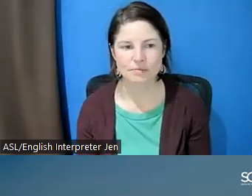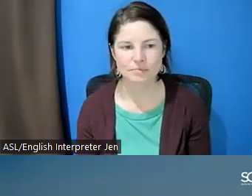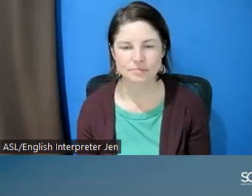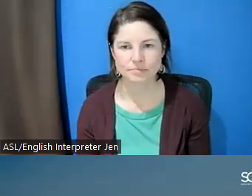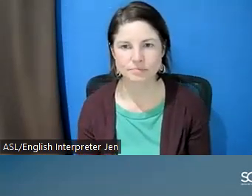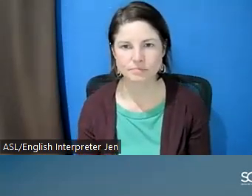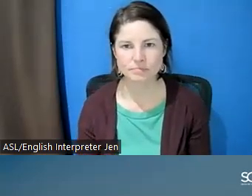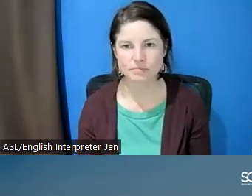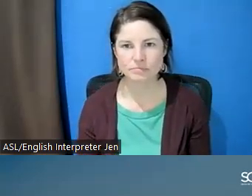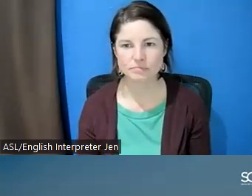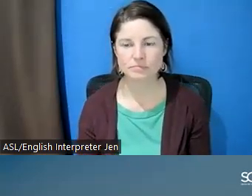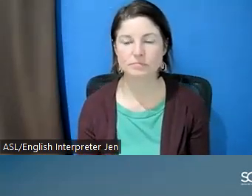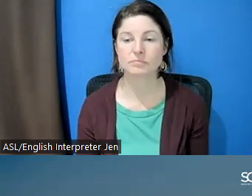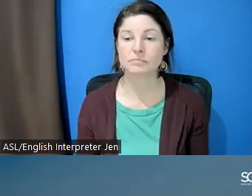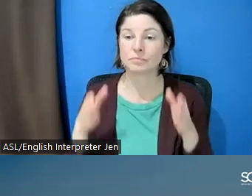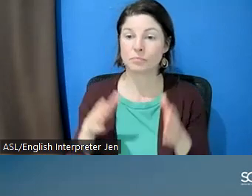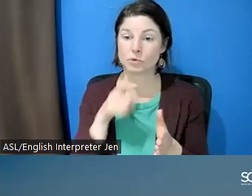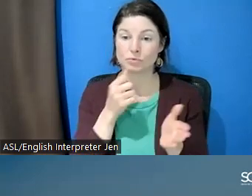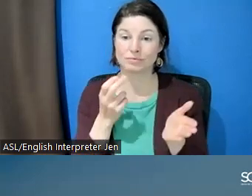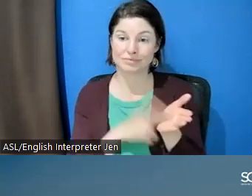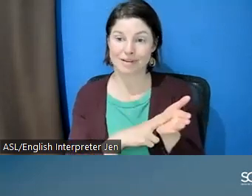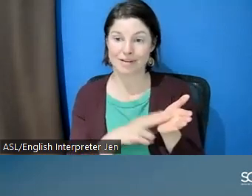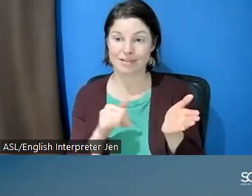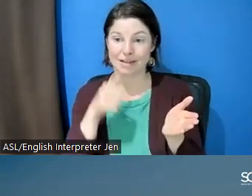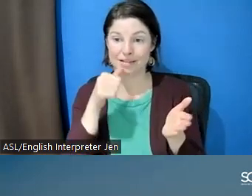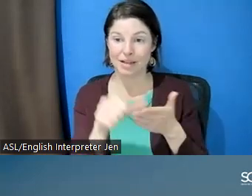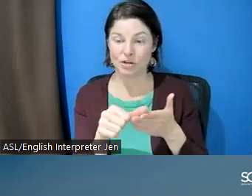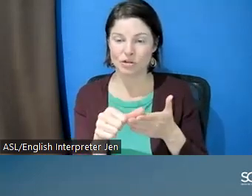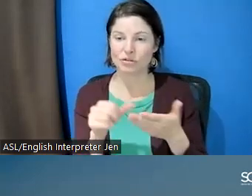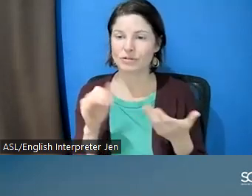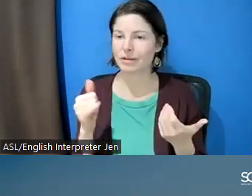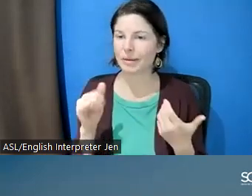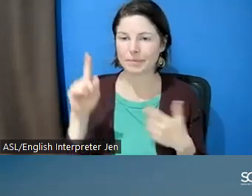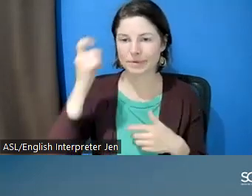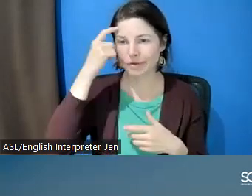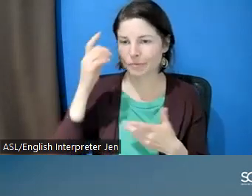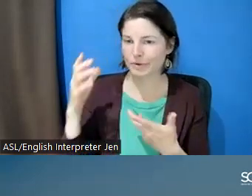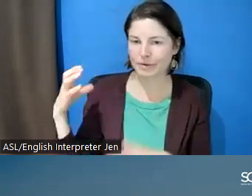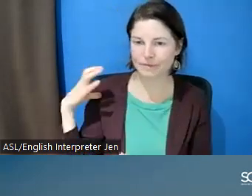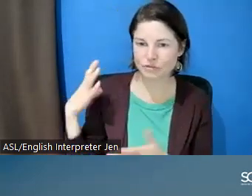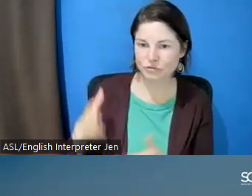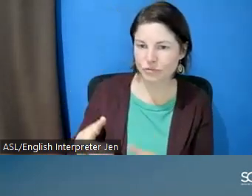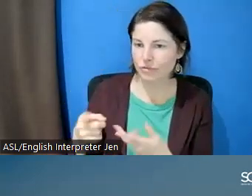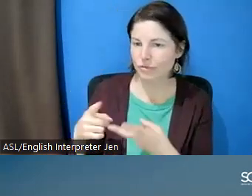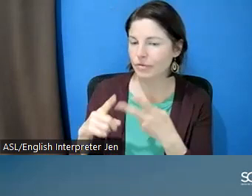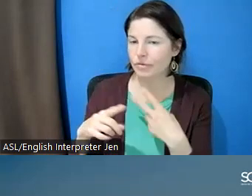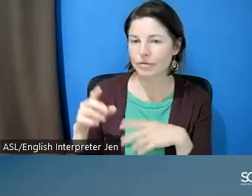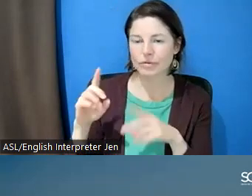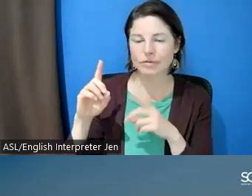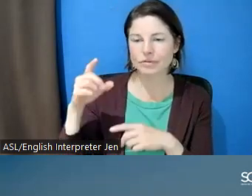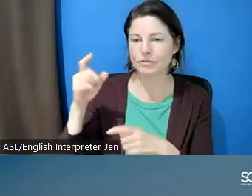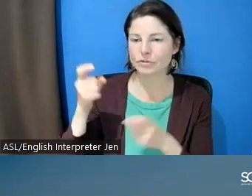that signs the letter can be the elected official, can be a city manager, director of public works,